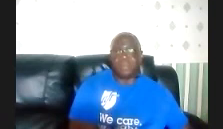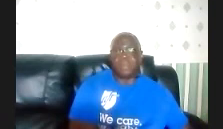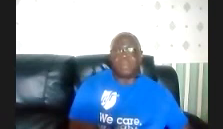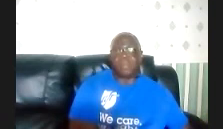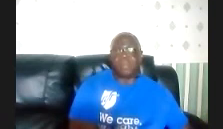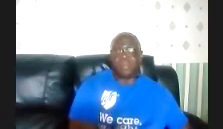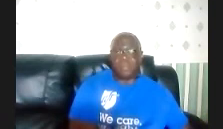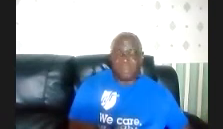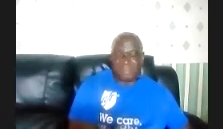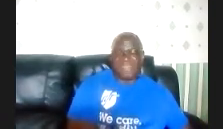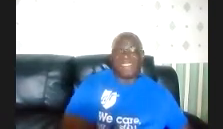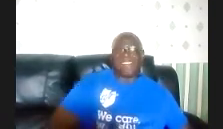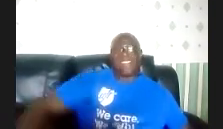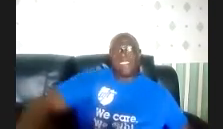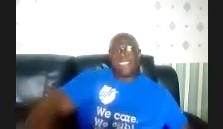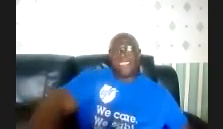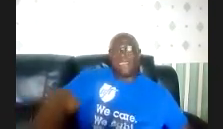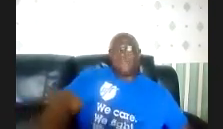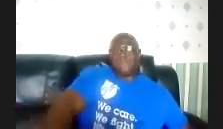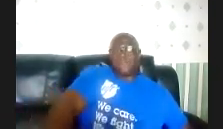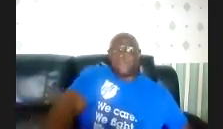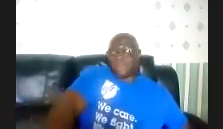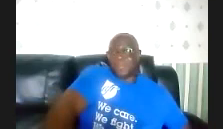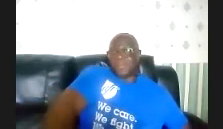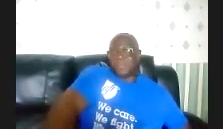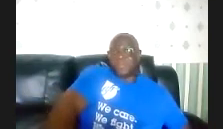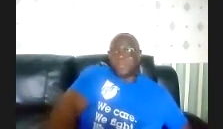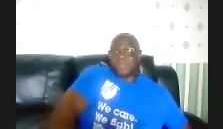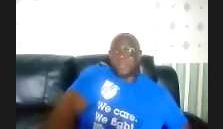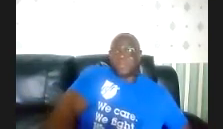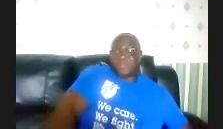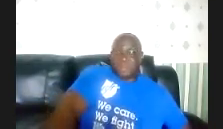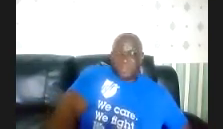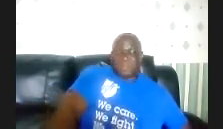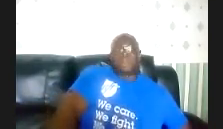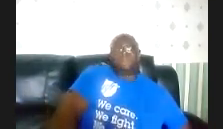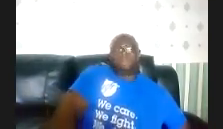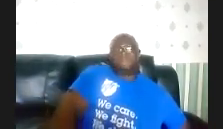union and in the employer. What can PCS do to change its own house?